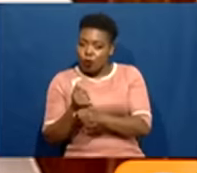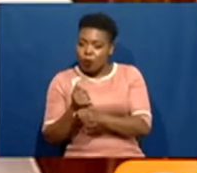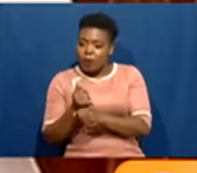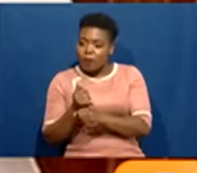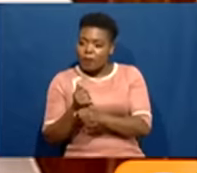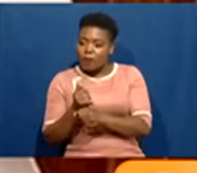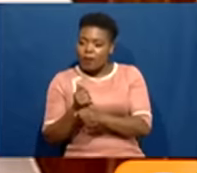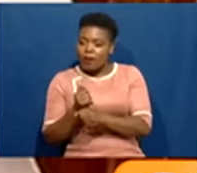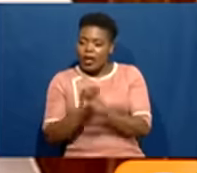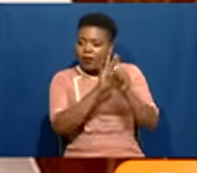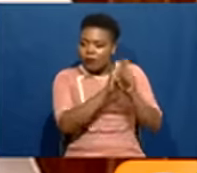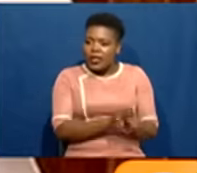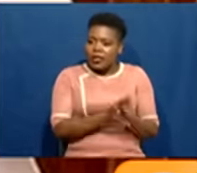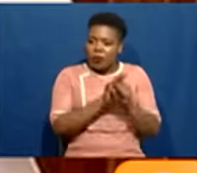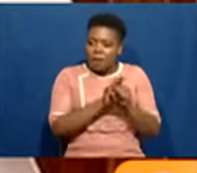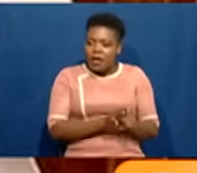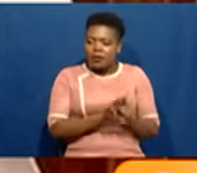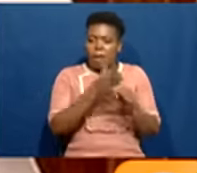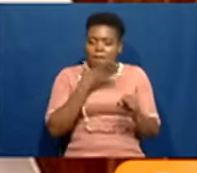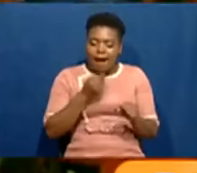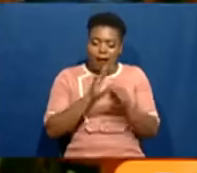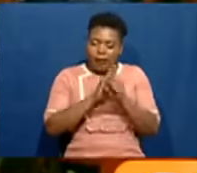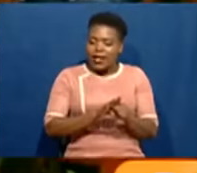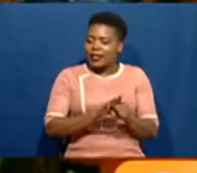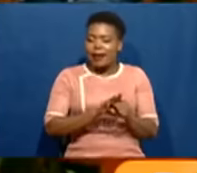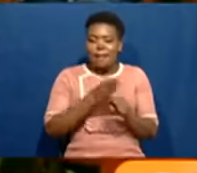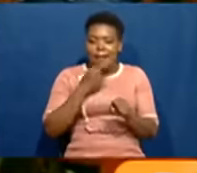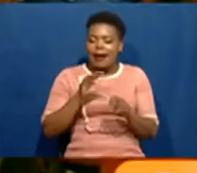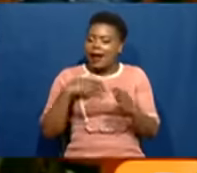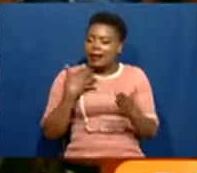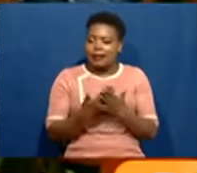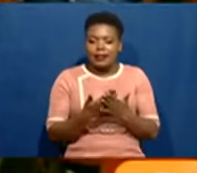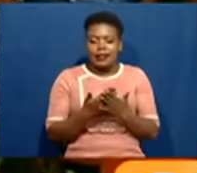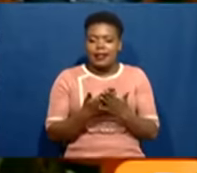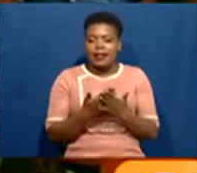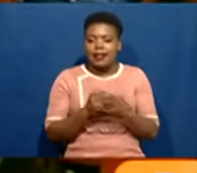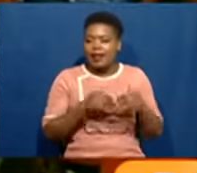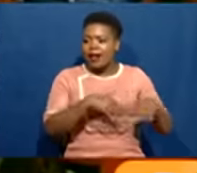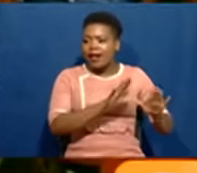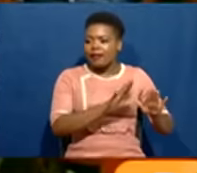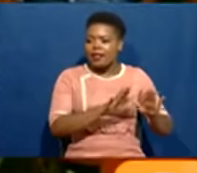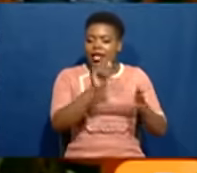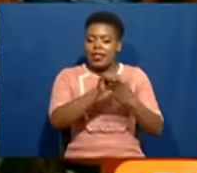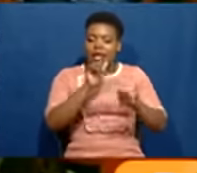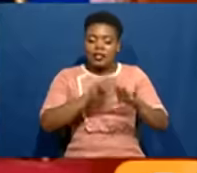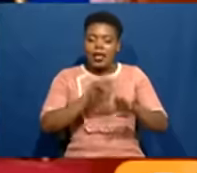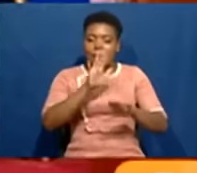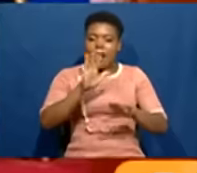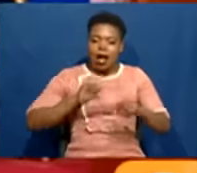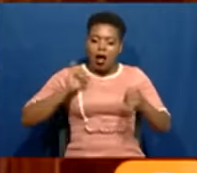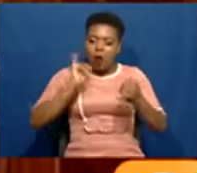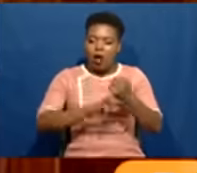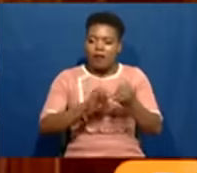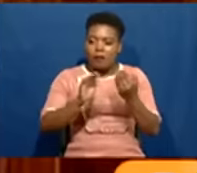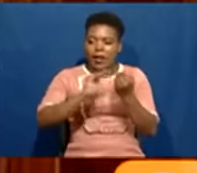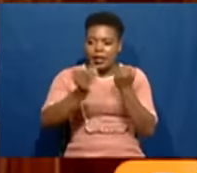The torment was too much that Mosetti says his wife was pregnant, eventually had a miscarriage.